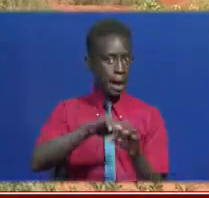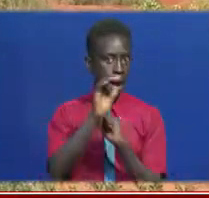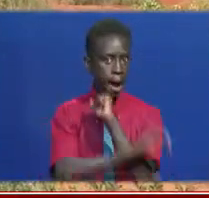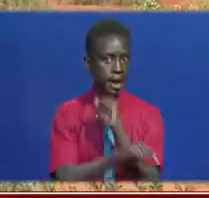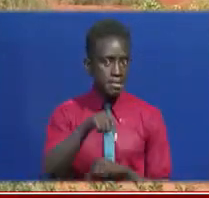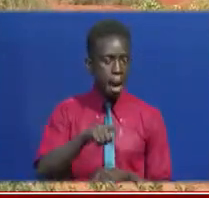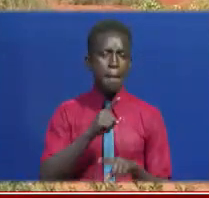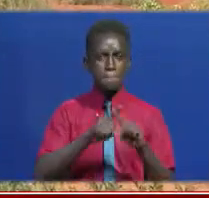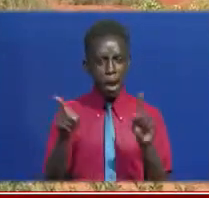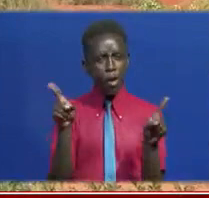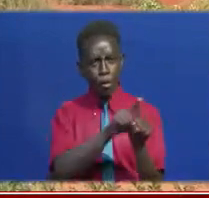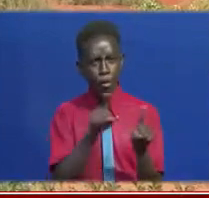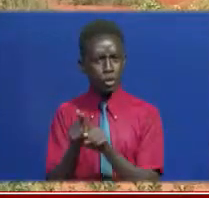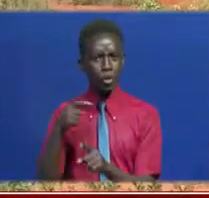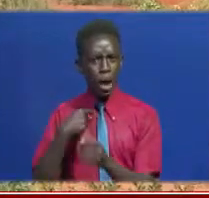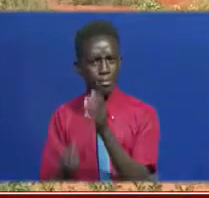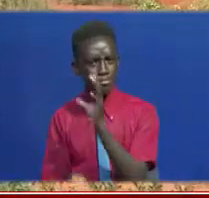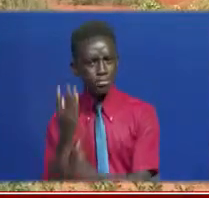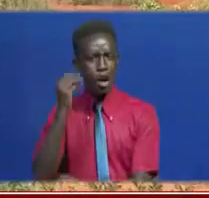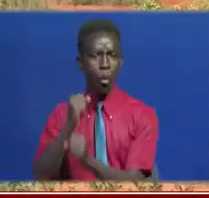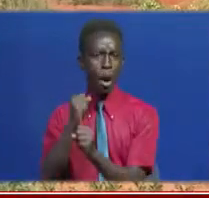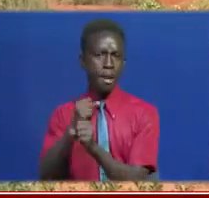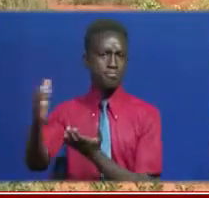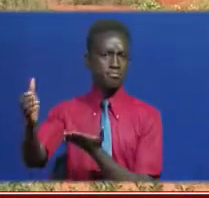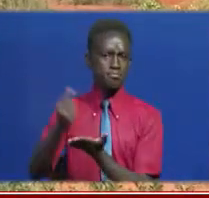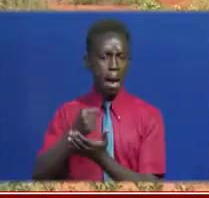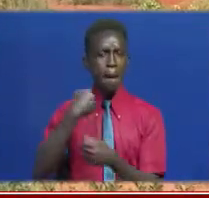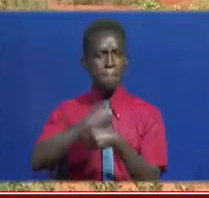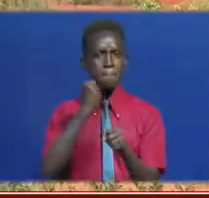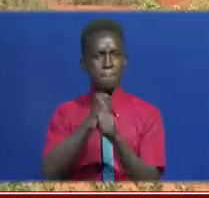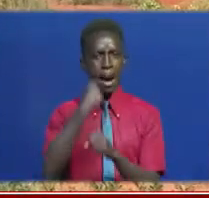employment and build an image for the